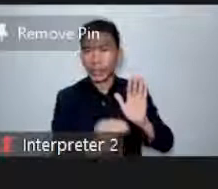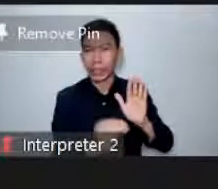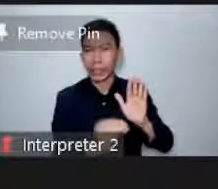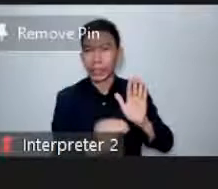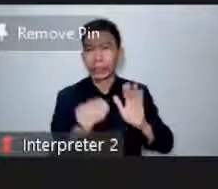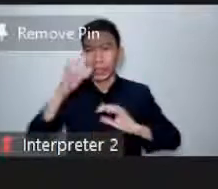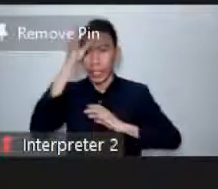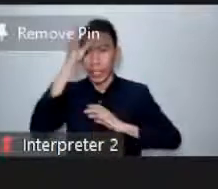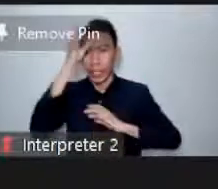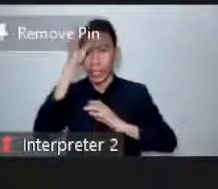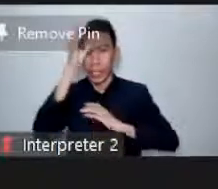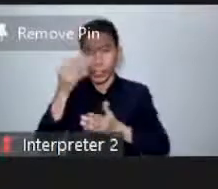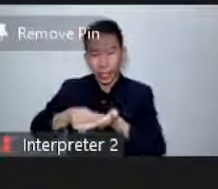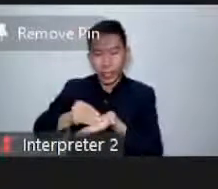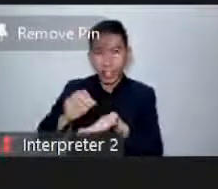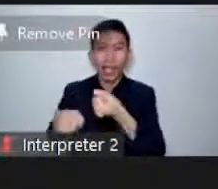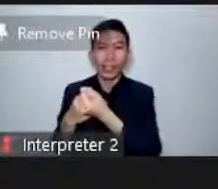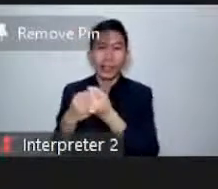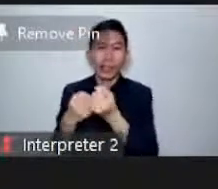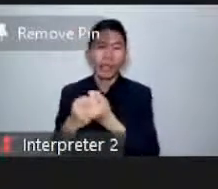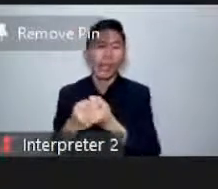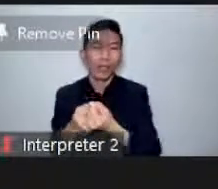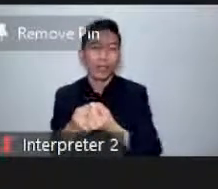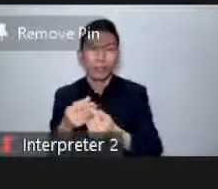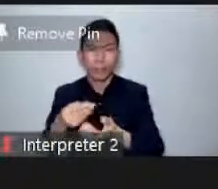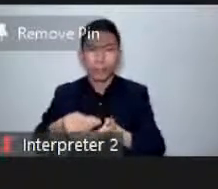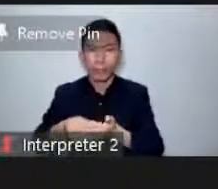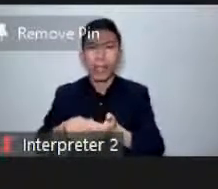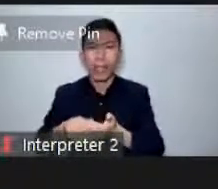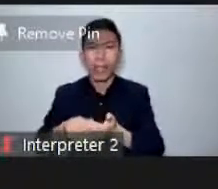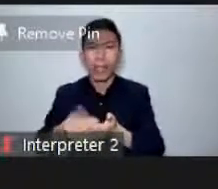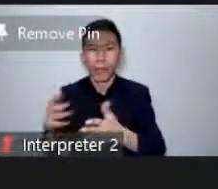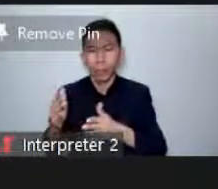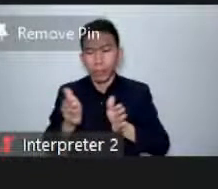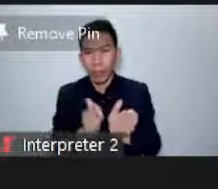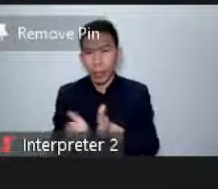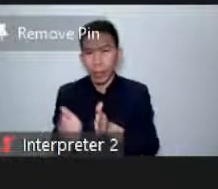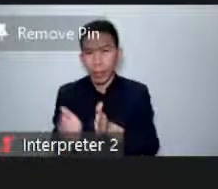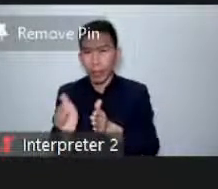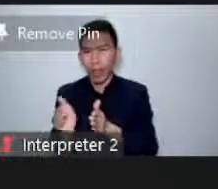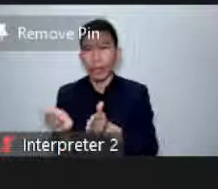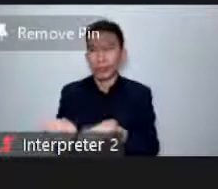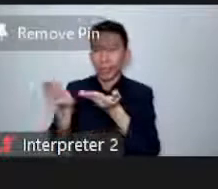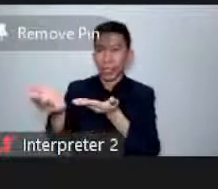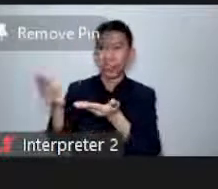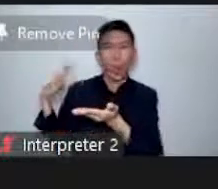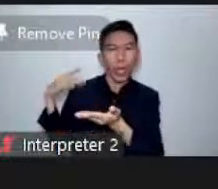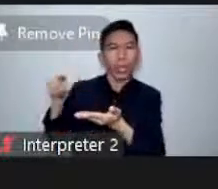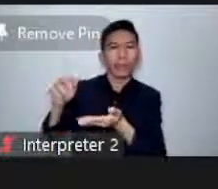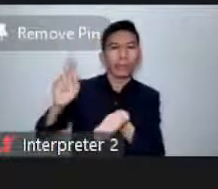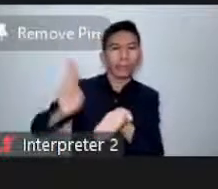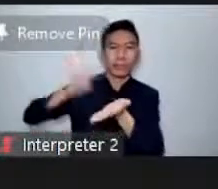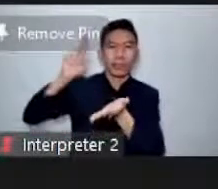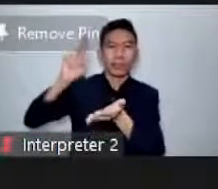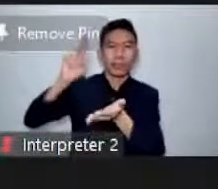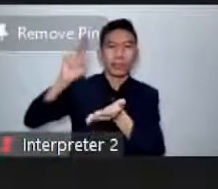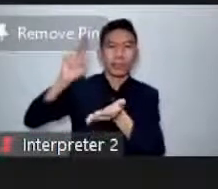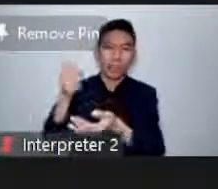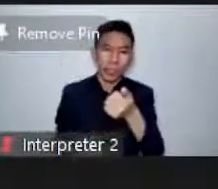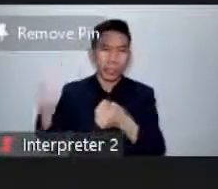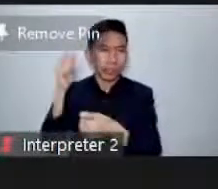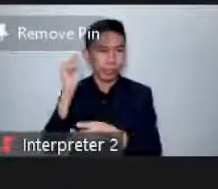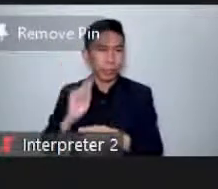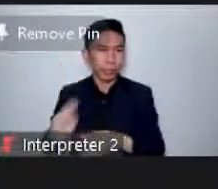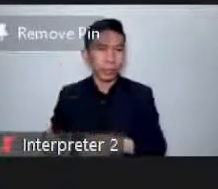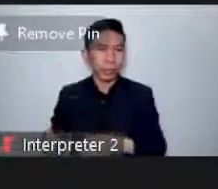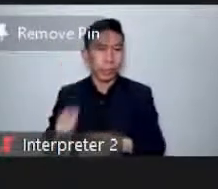covers this program, is already in the pipeline for signing of our Secretary. This is the list of our 27 access sites